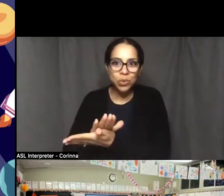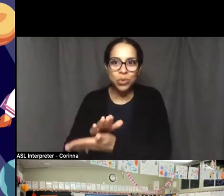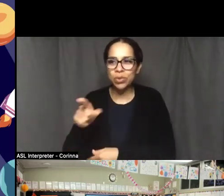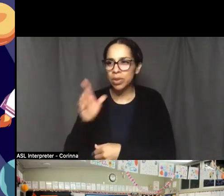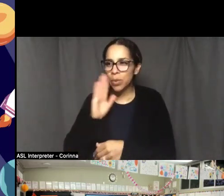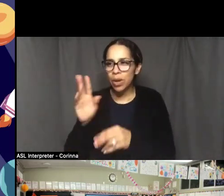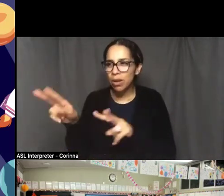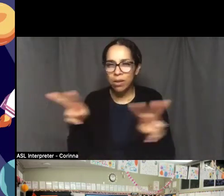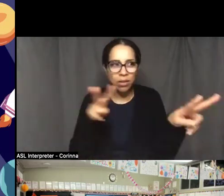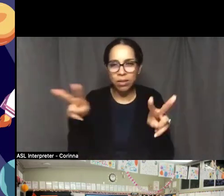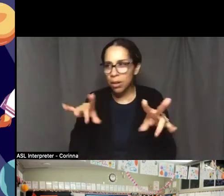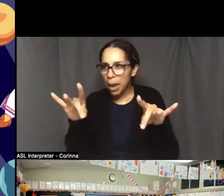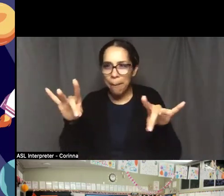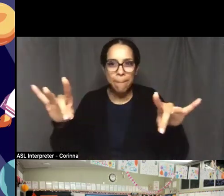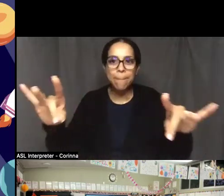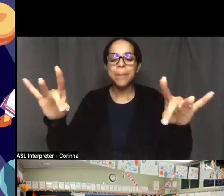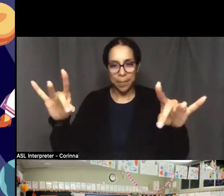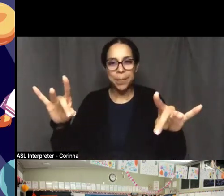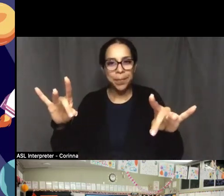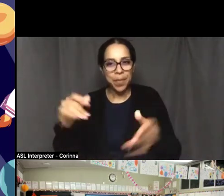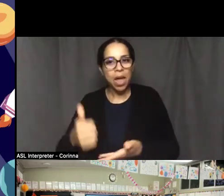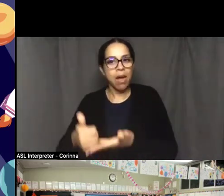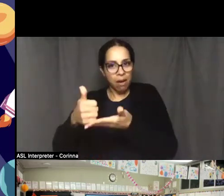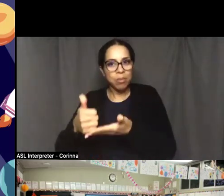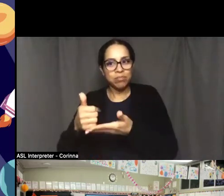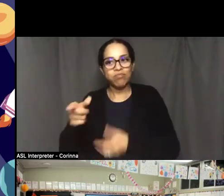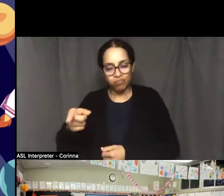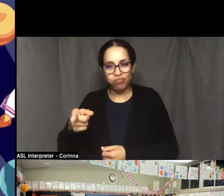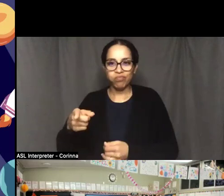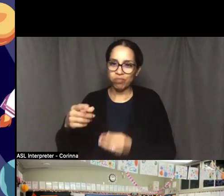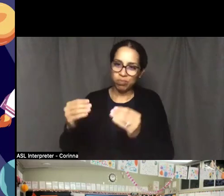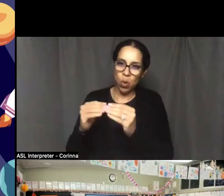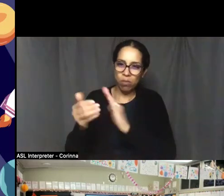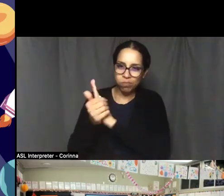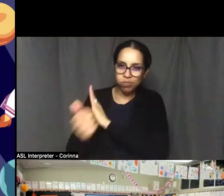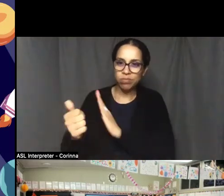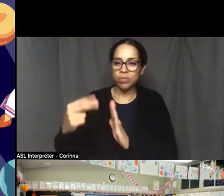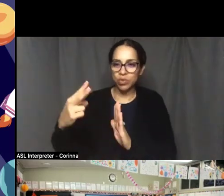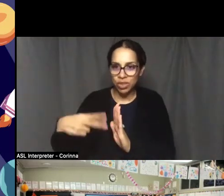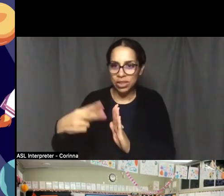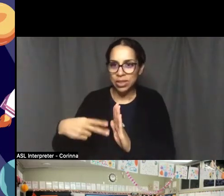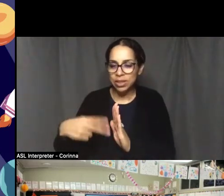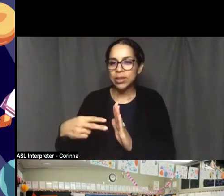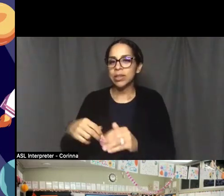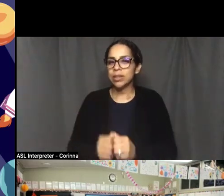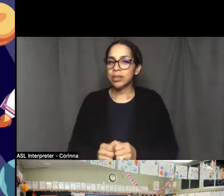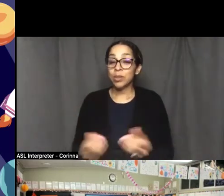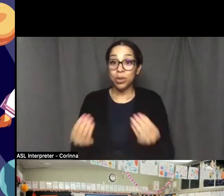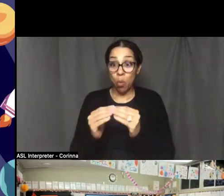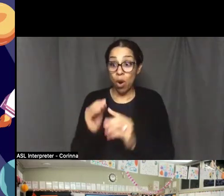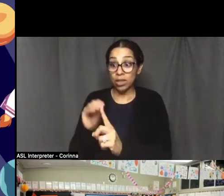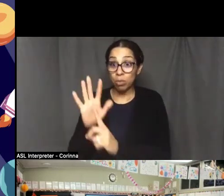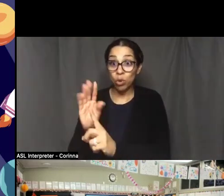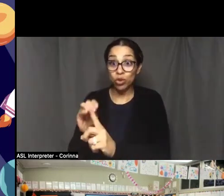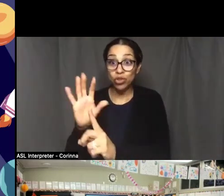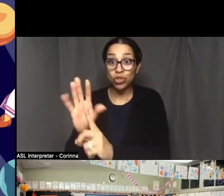they learn contribute to them as learners and students at school. So the more exposure they get to those things as early as possible,